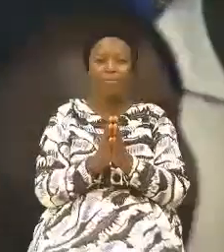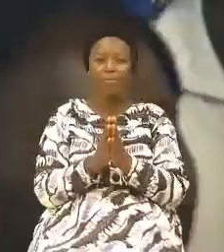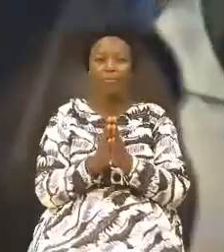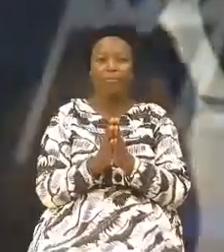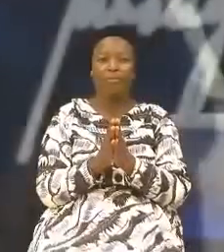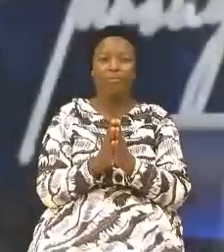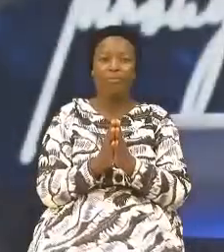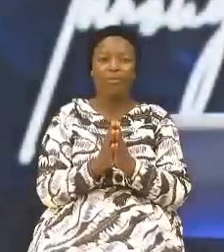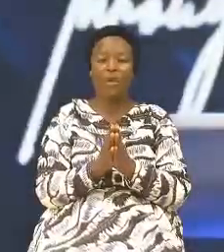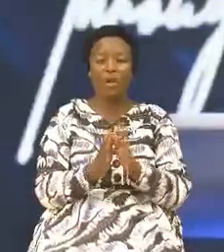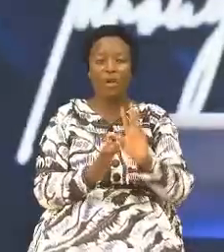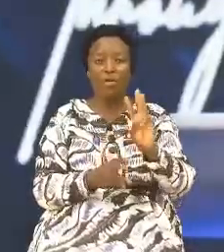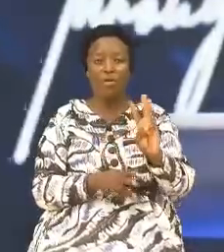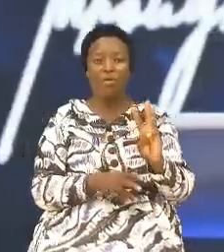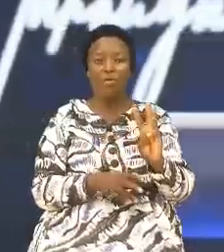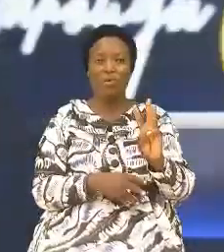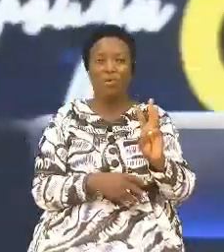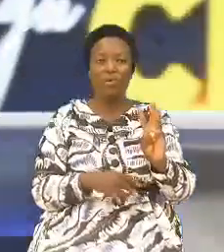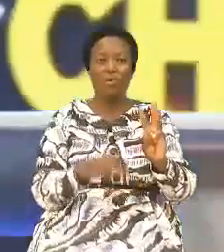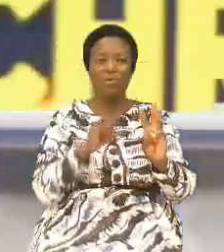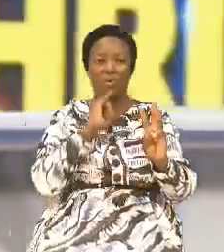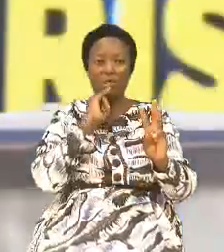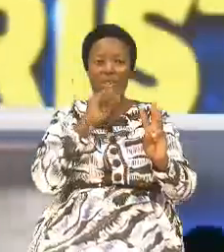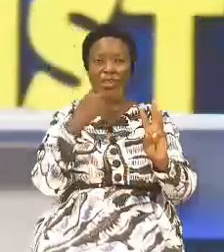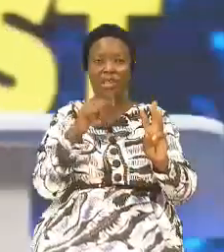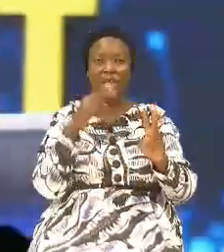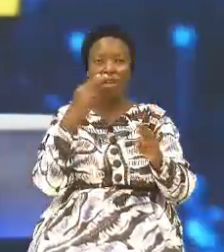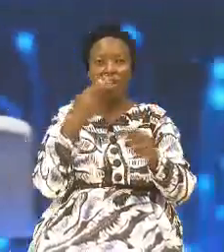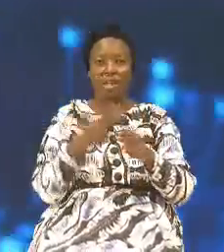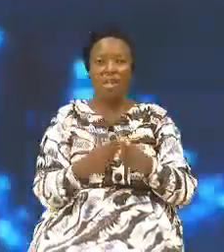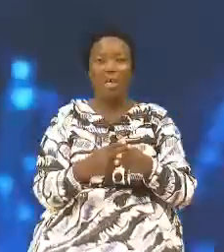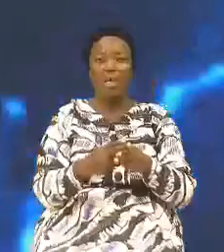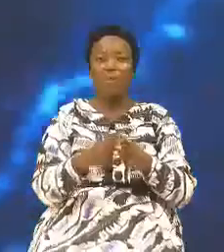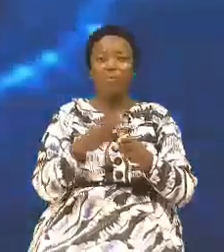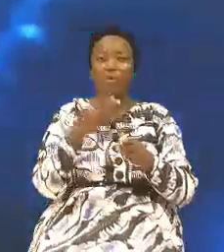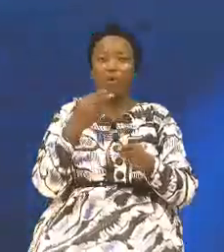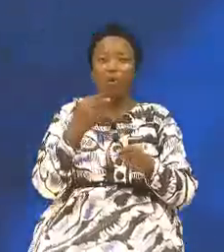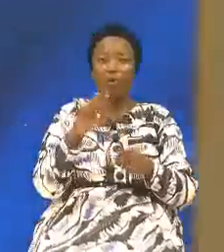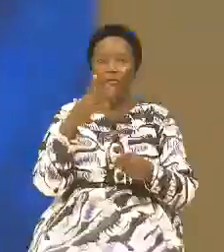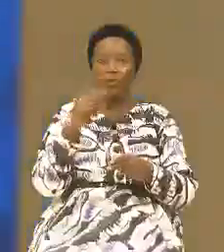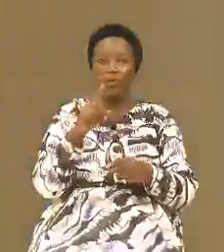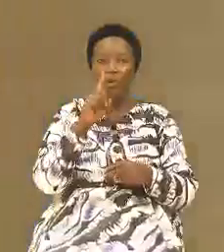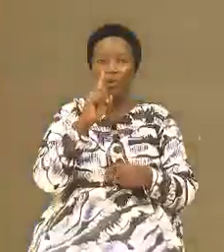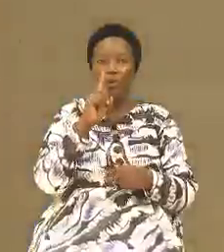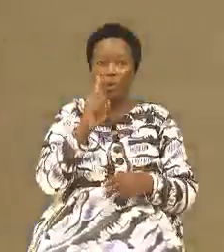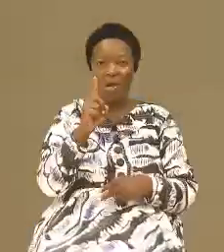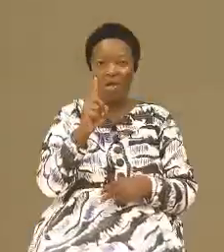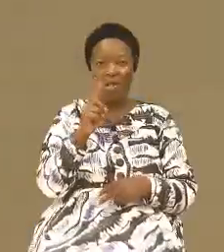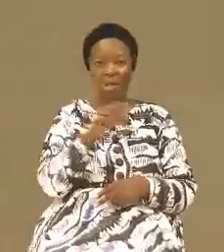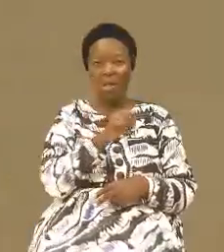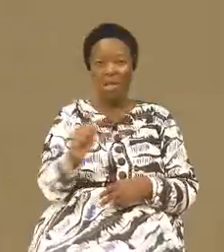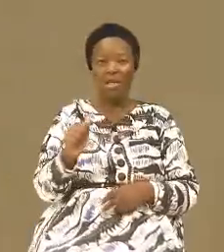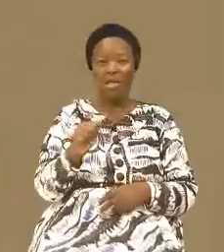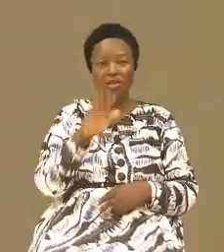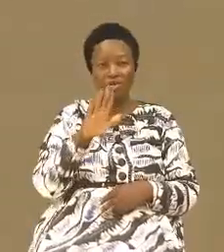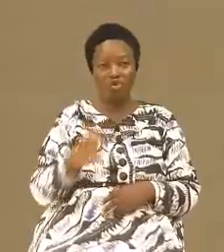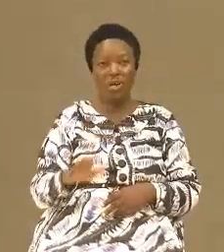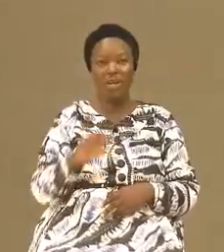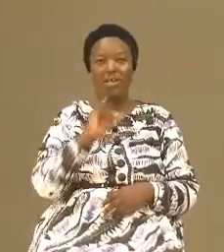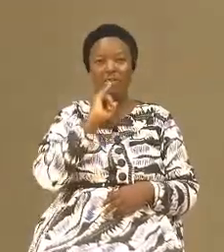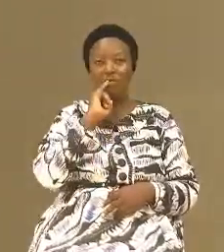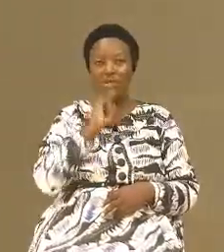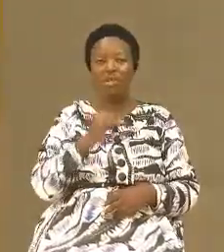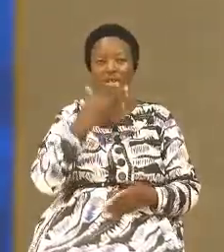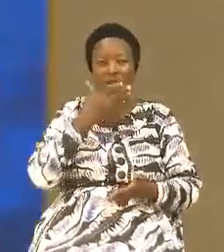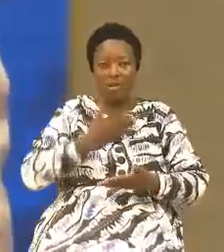W there is the name of the one a child is born. A